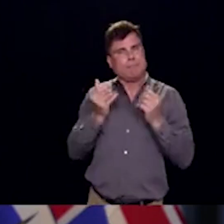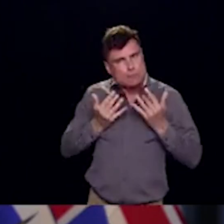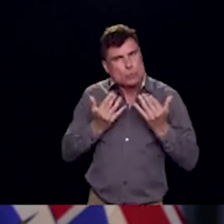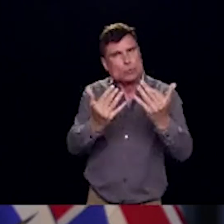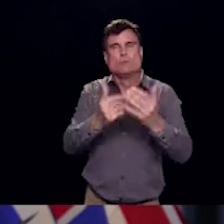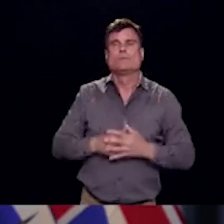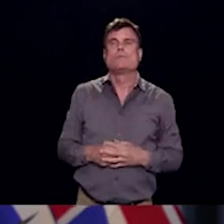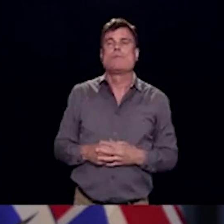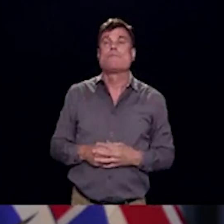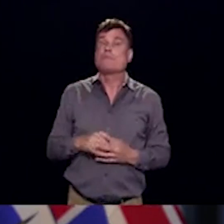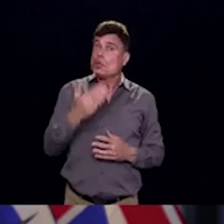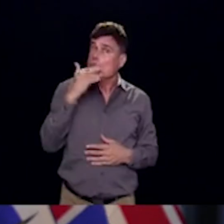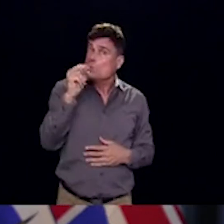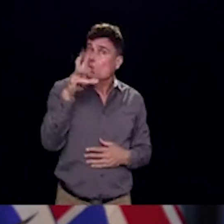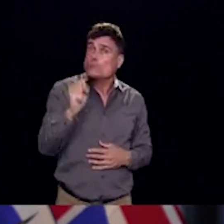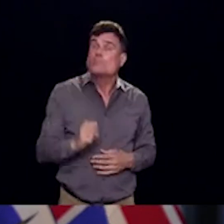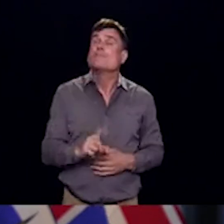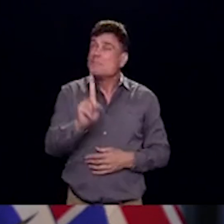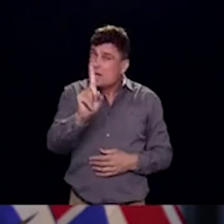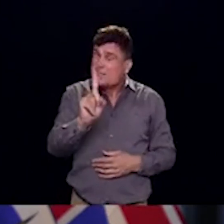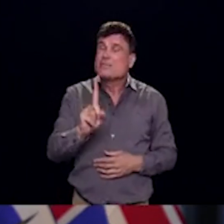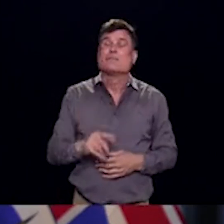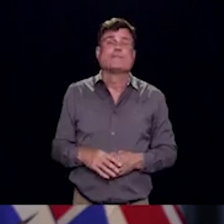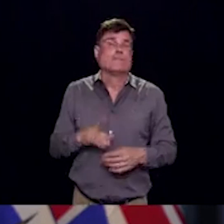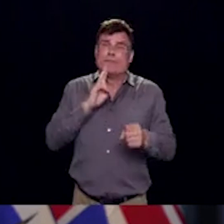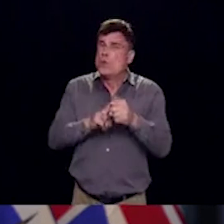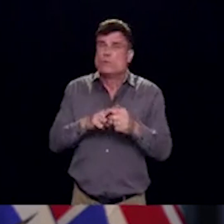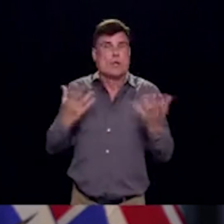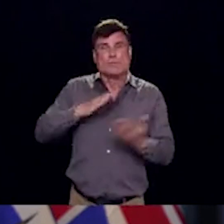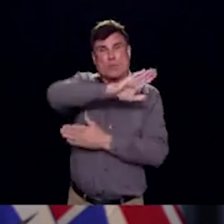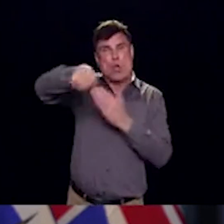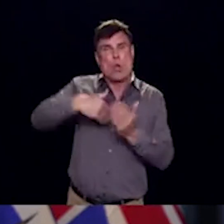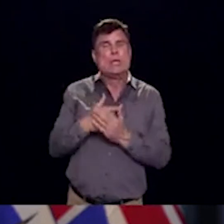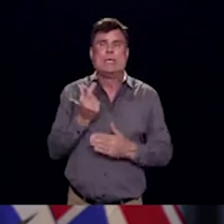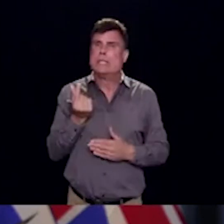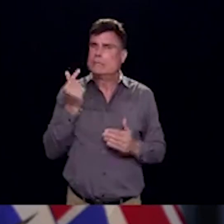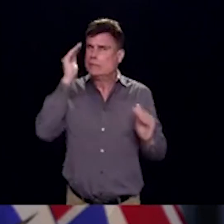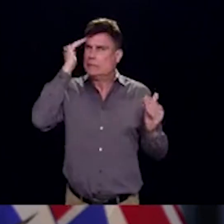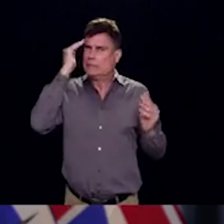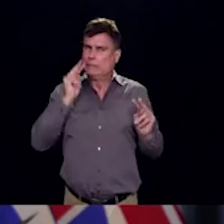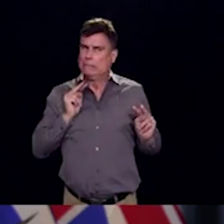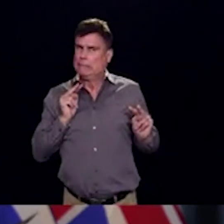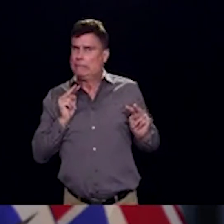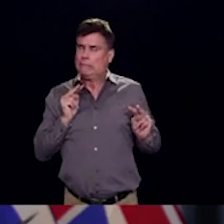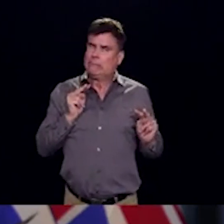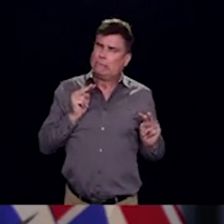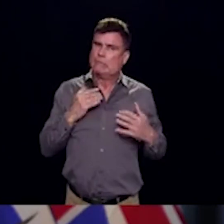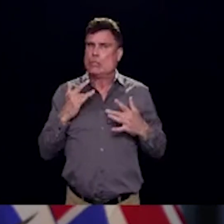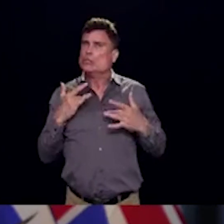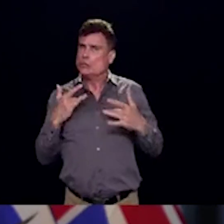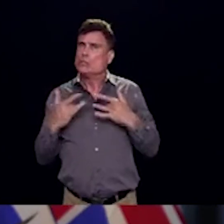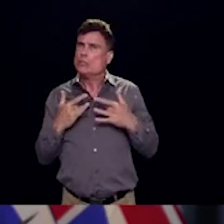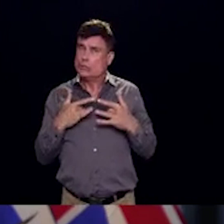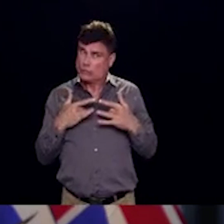can happen if we don't get this right. And it is something that has weighed on us and me as well